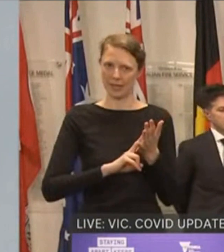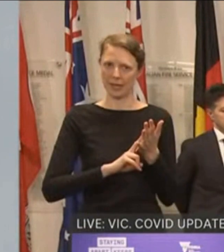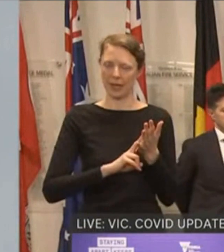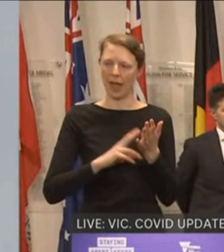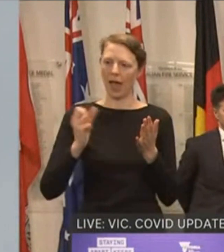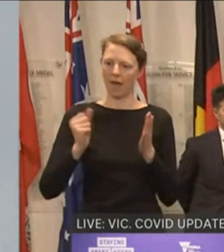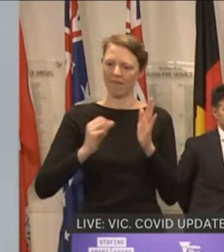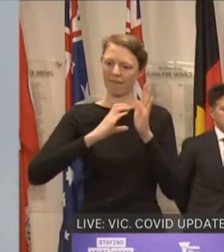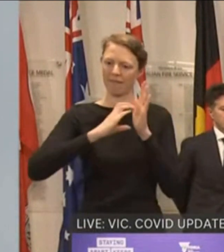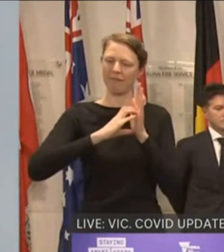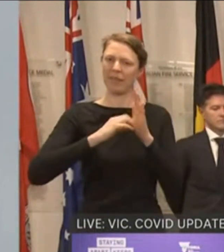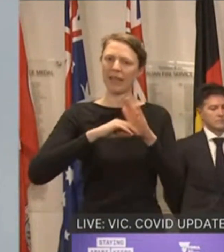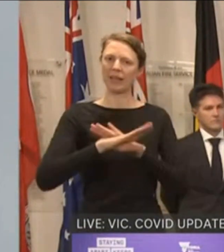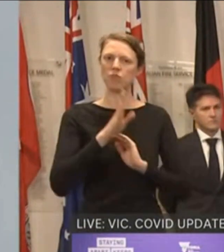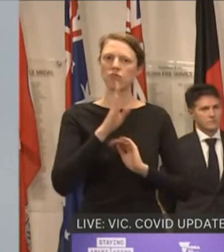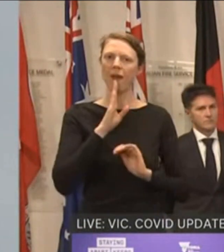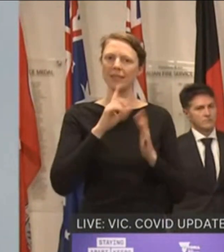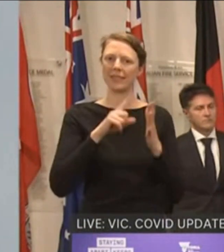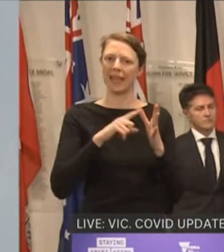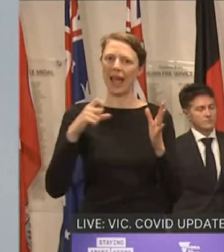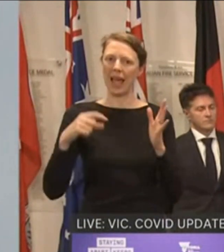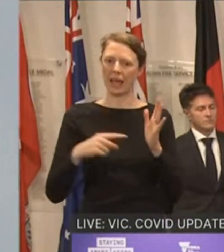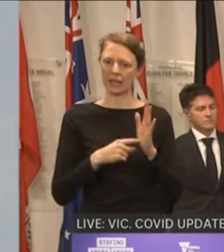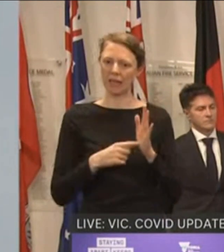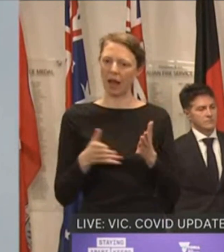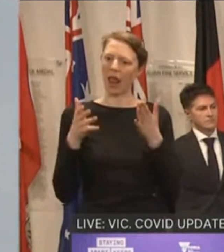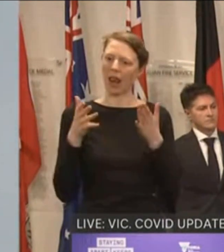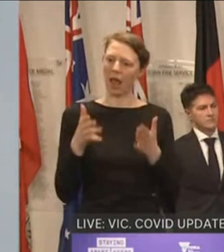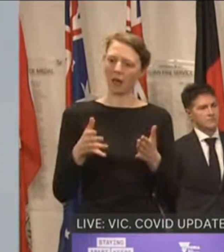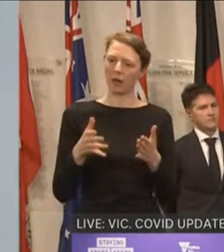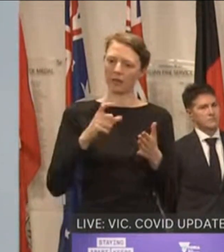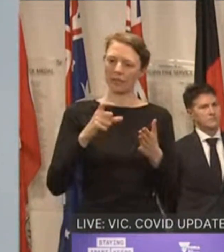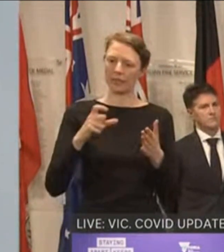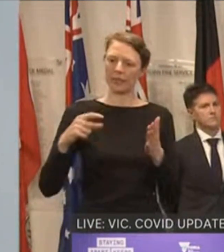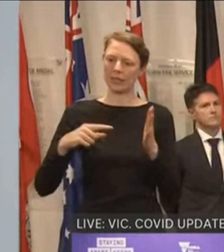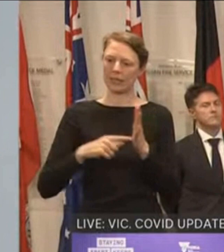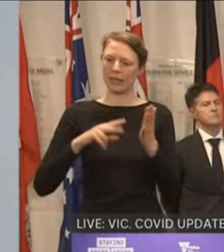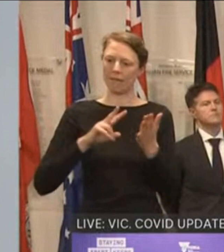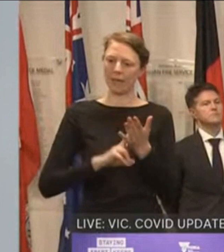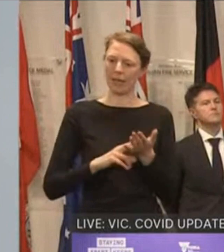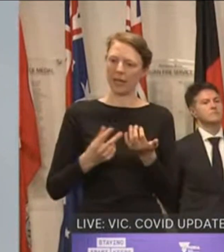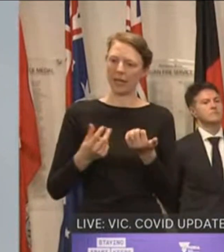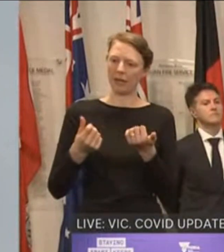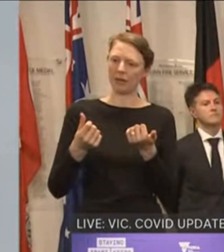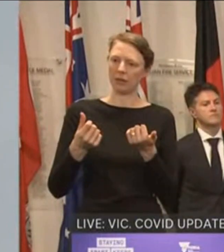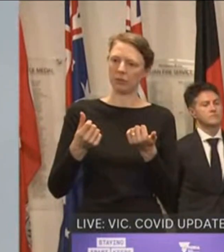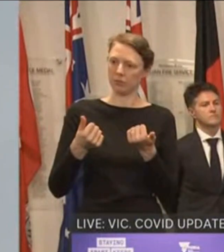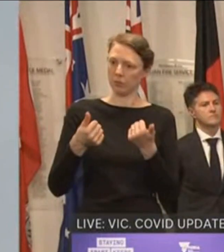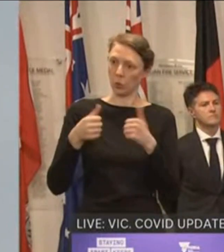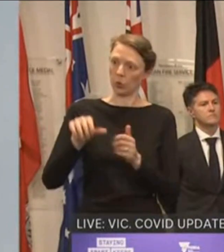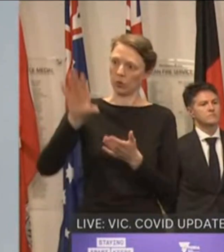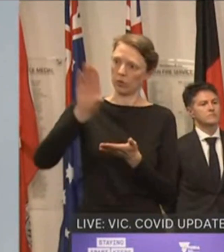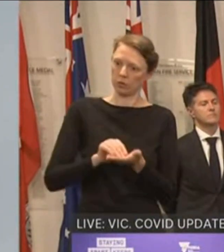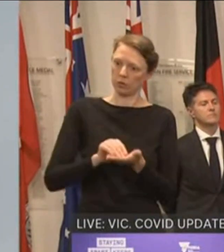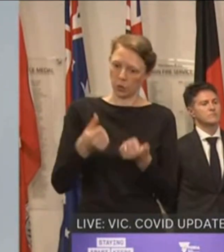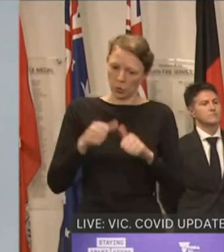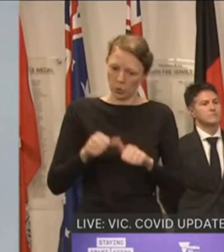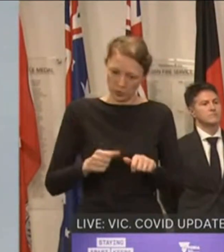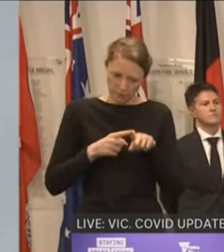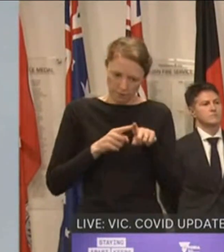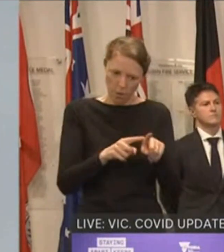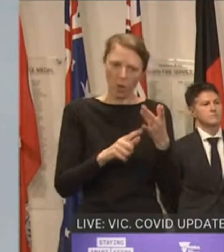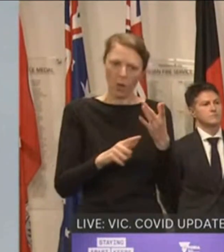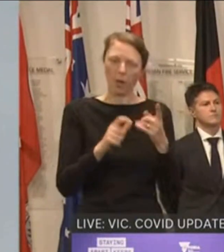case-by-case basis where we think it will add and enhance and narrow down our risk messages. In settings where we don't think it will,